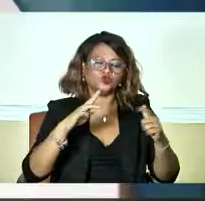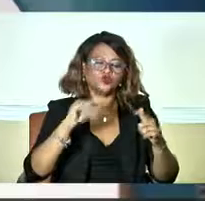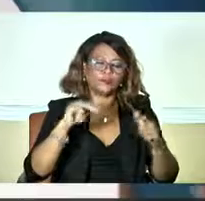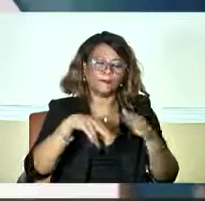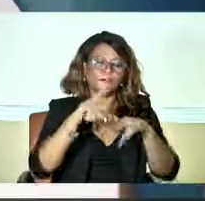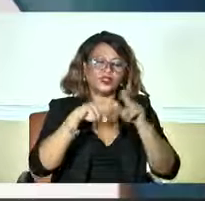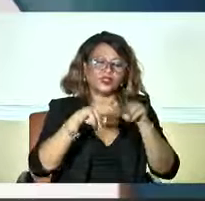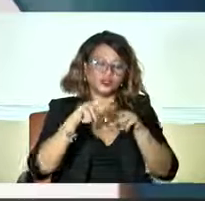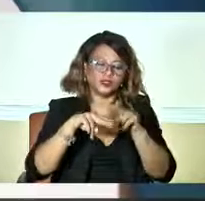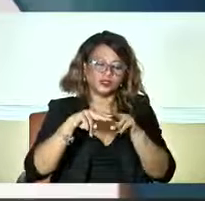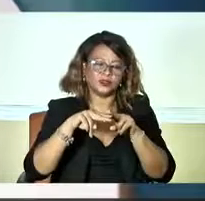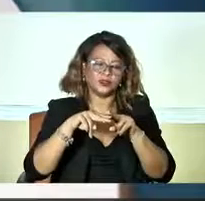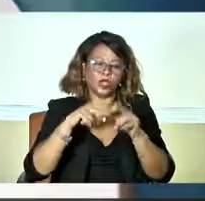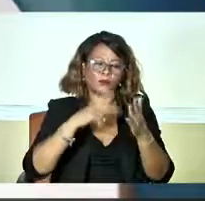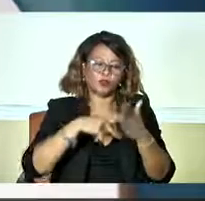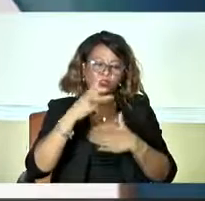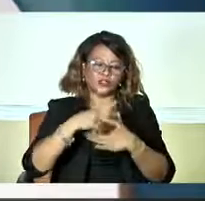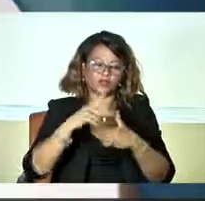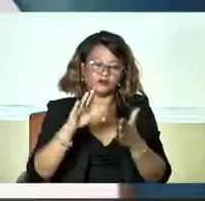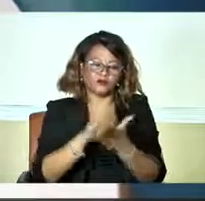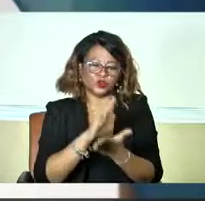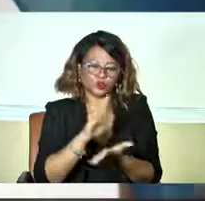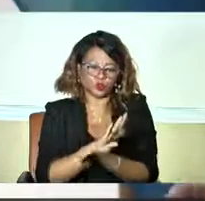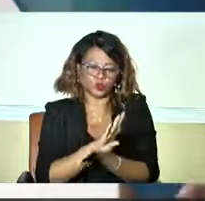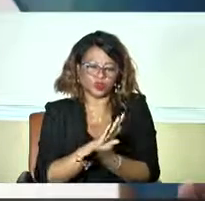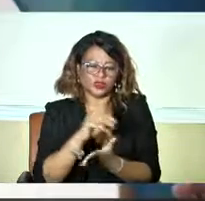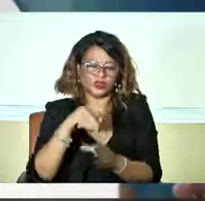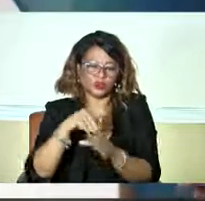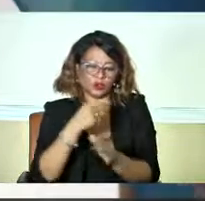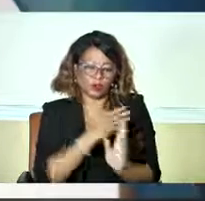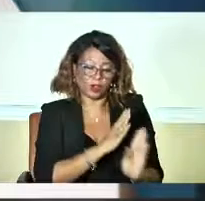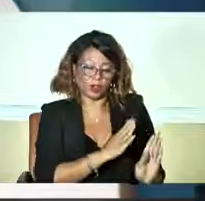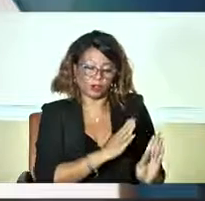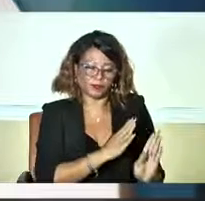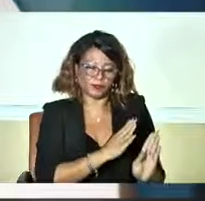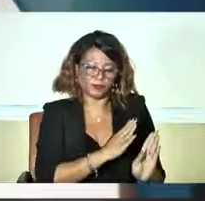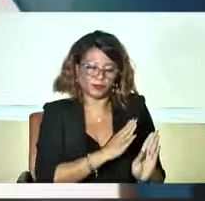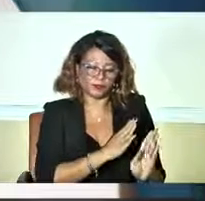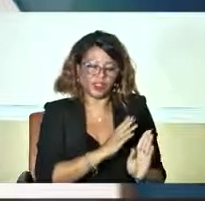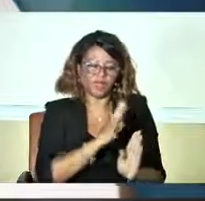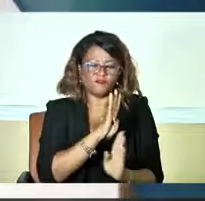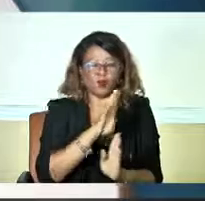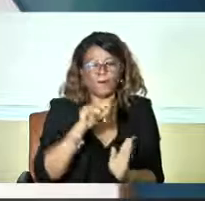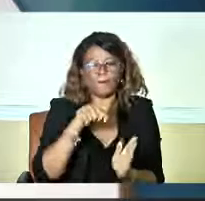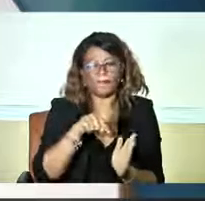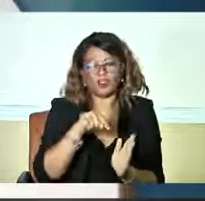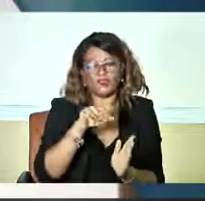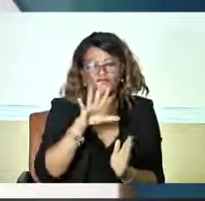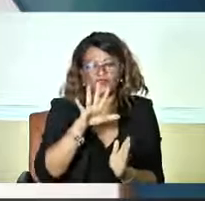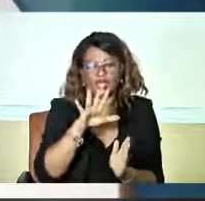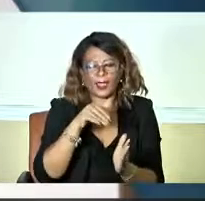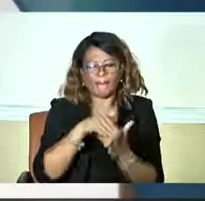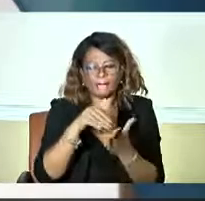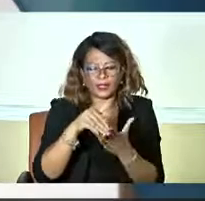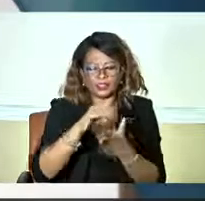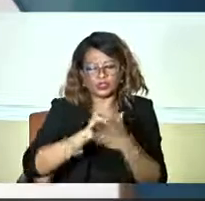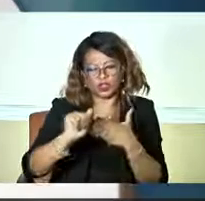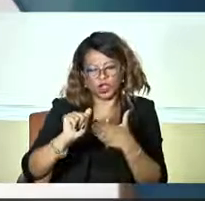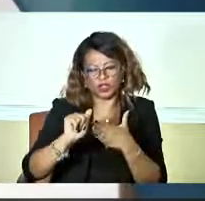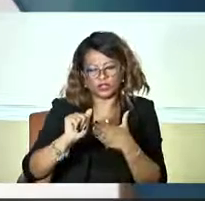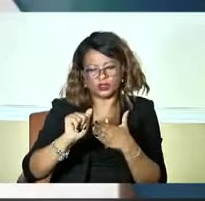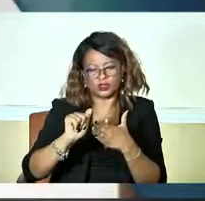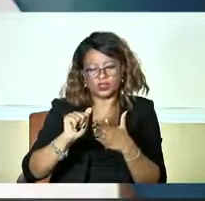and restoration projects to schools in Grand Bahama. It was a $4.5 million worth